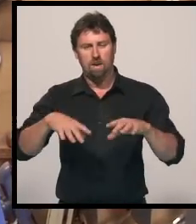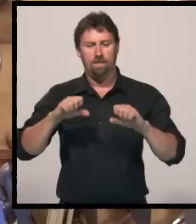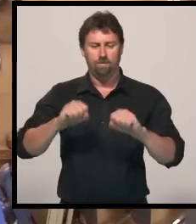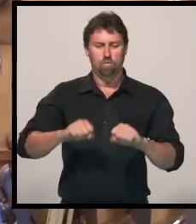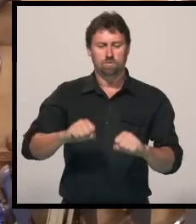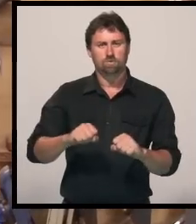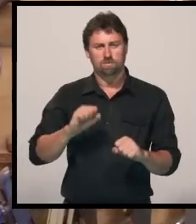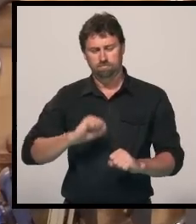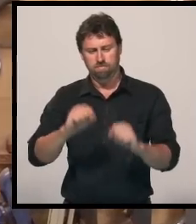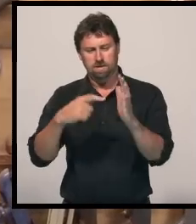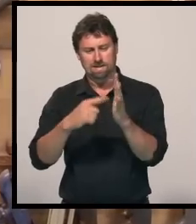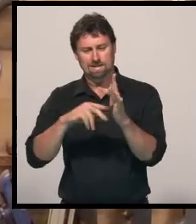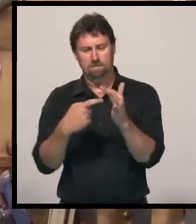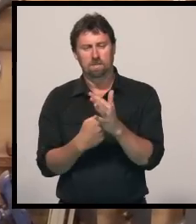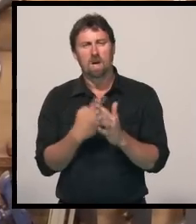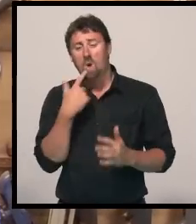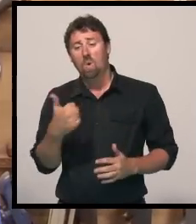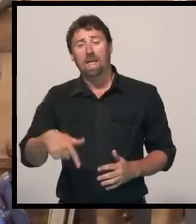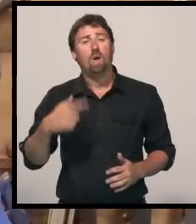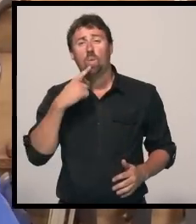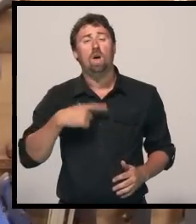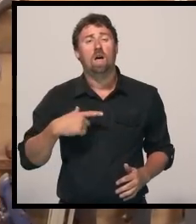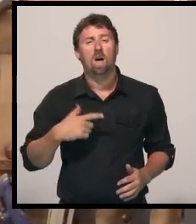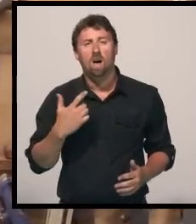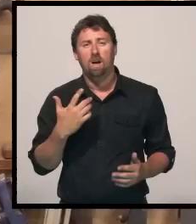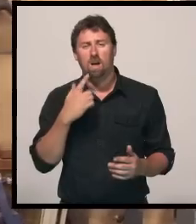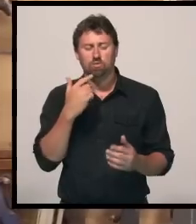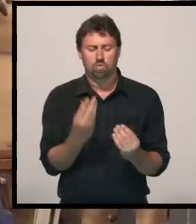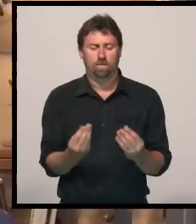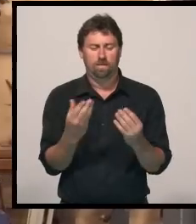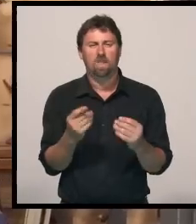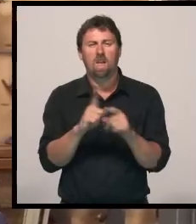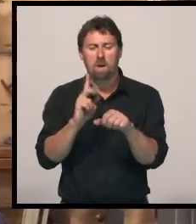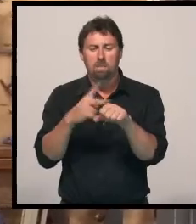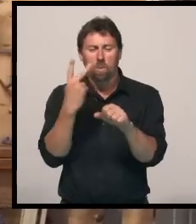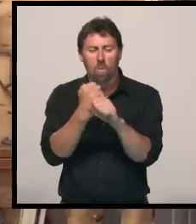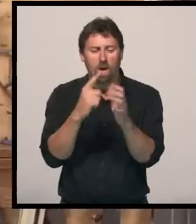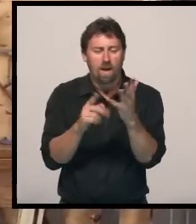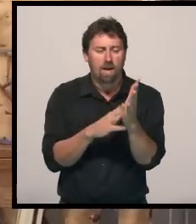timber species because they're nice and soft. Better than blue gum or spotted gum or whatever. So I use a lot of